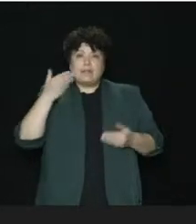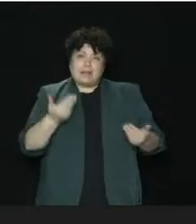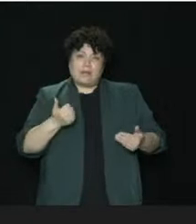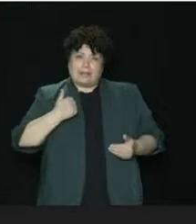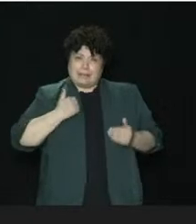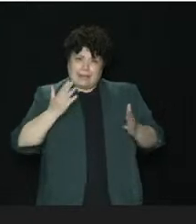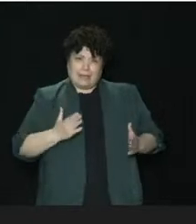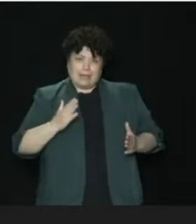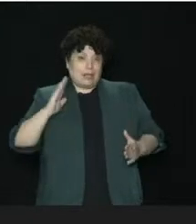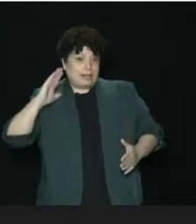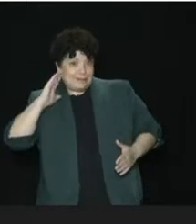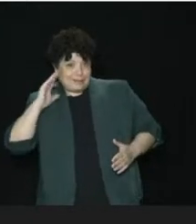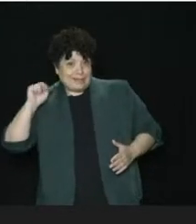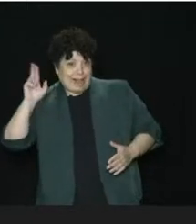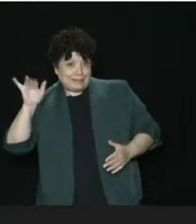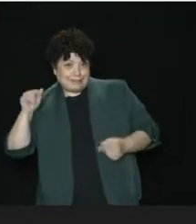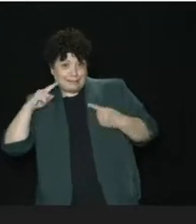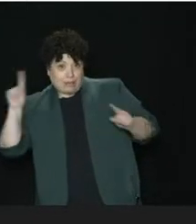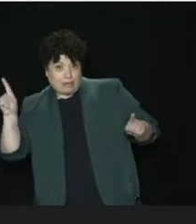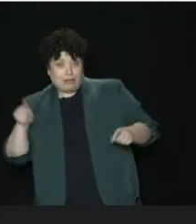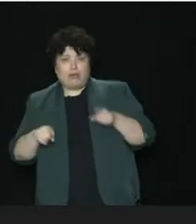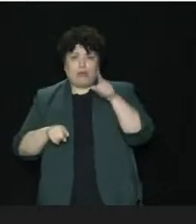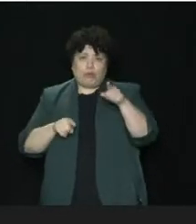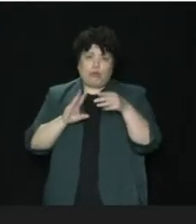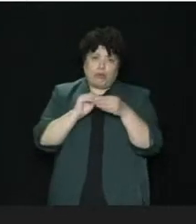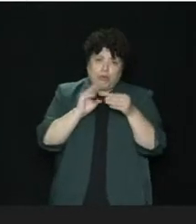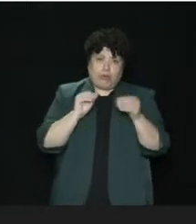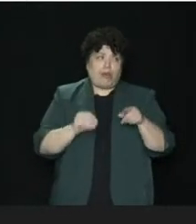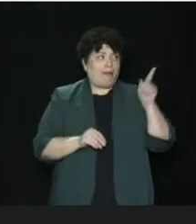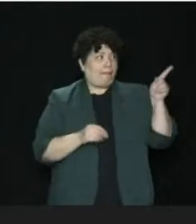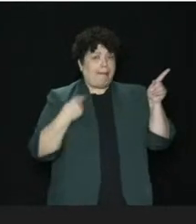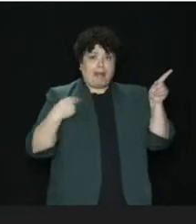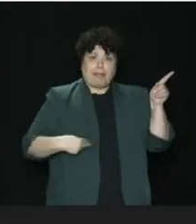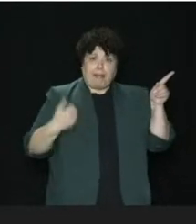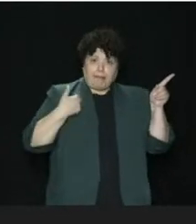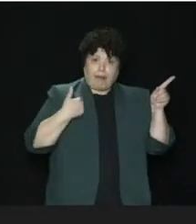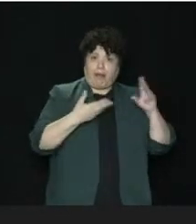from NACI, they're hearing from you, they're hearing from Health Canada, and they're hearing